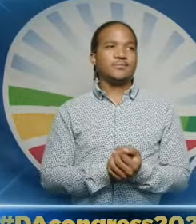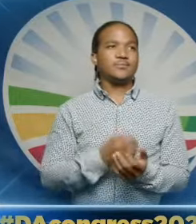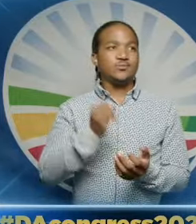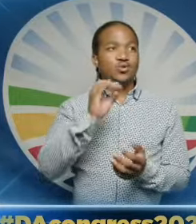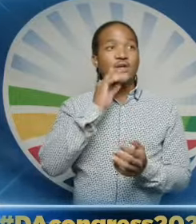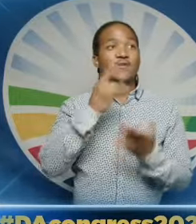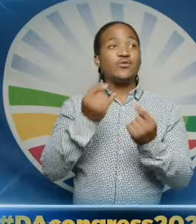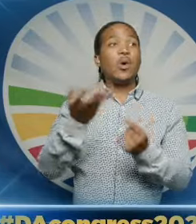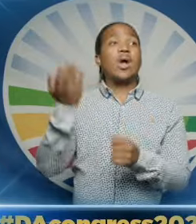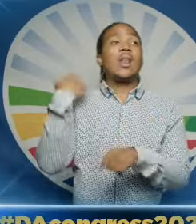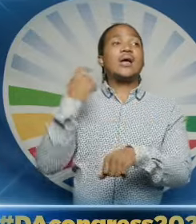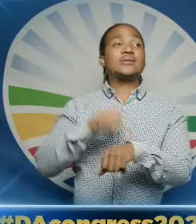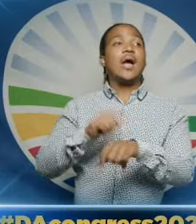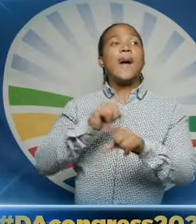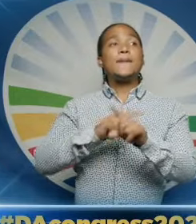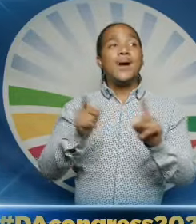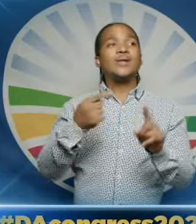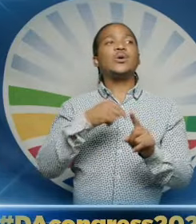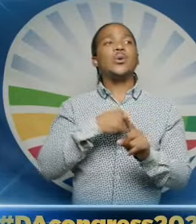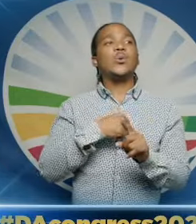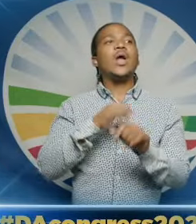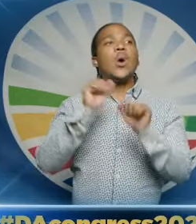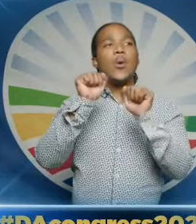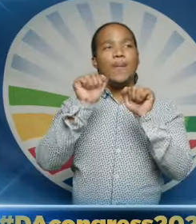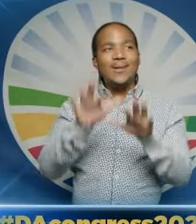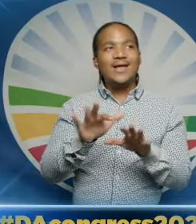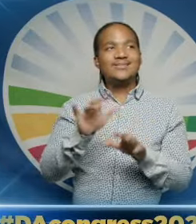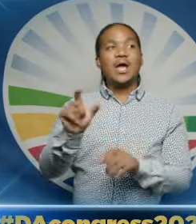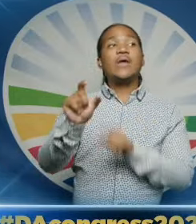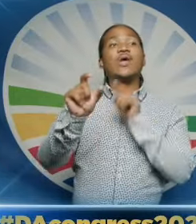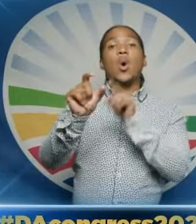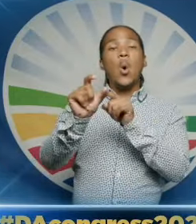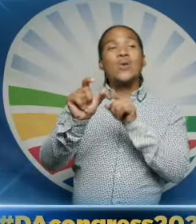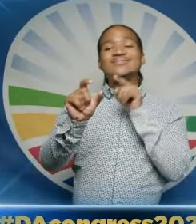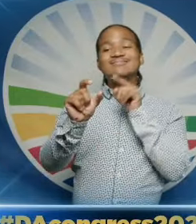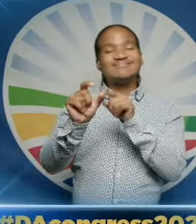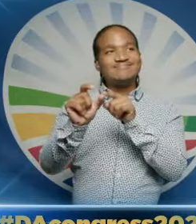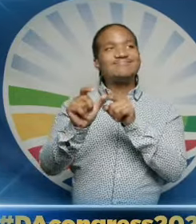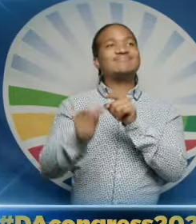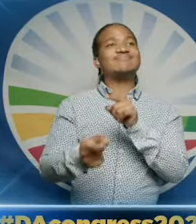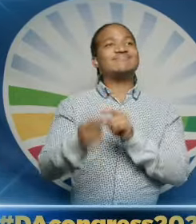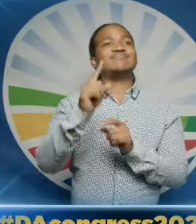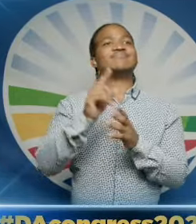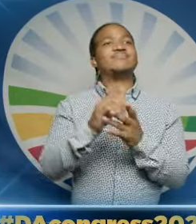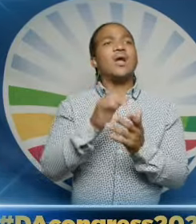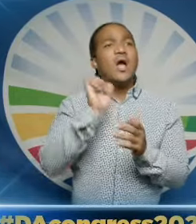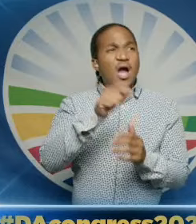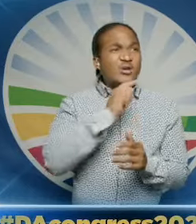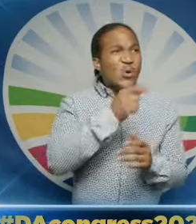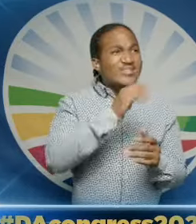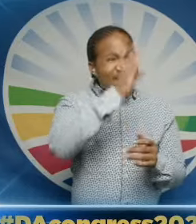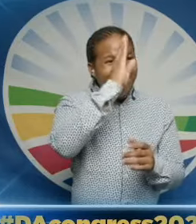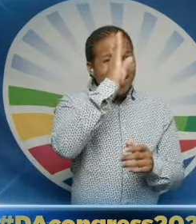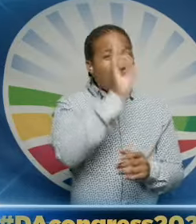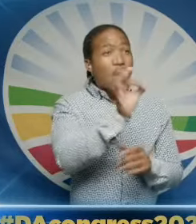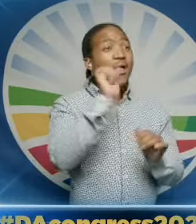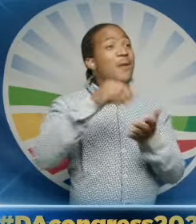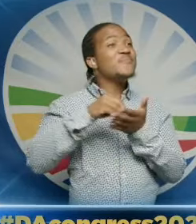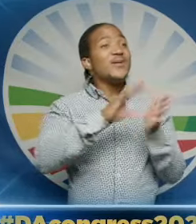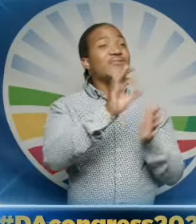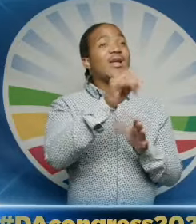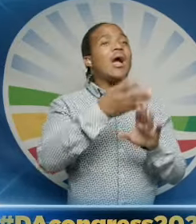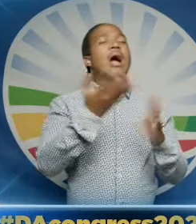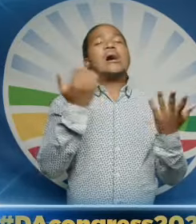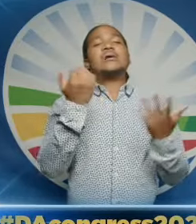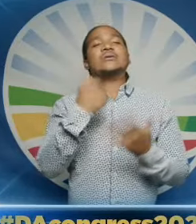the last panel, but we blessed the coin that Greg will be Was using. that the actual coin?